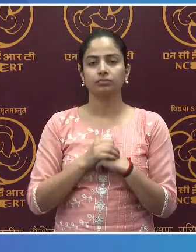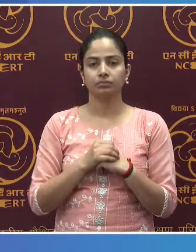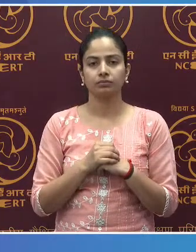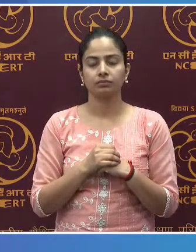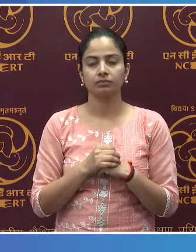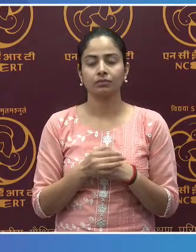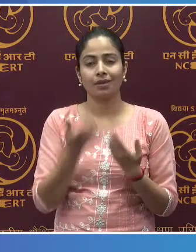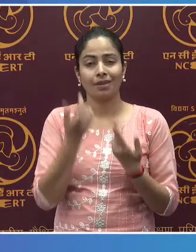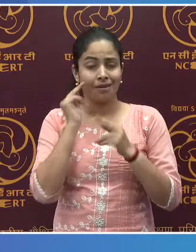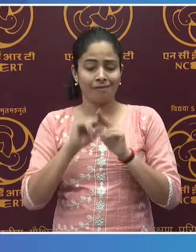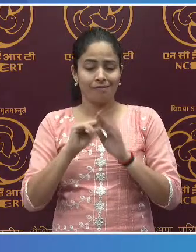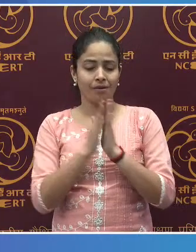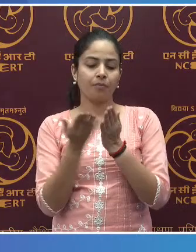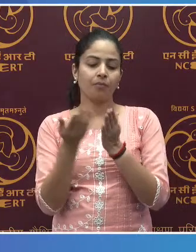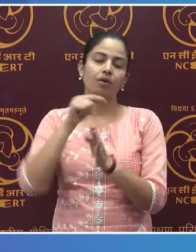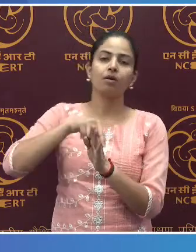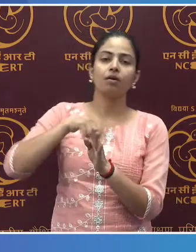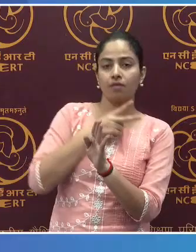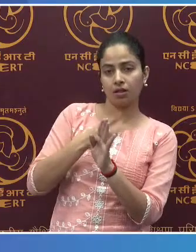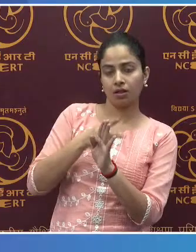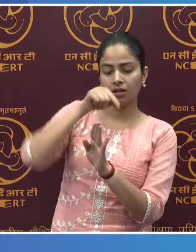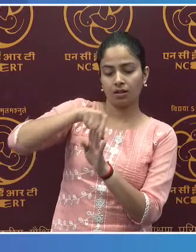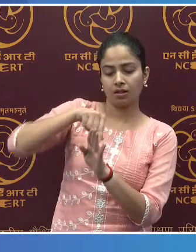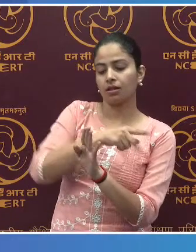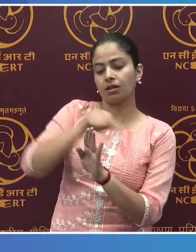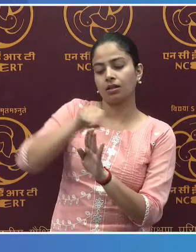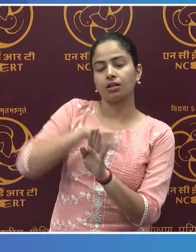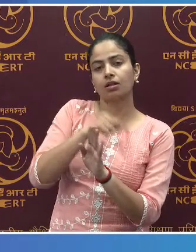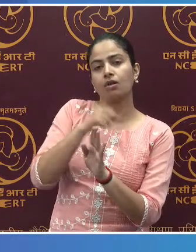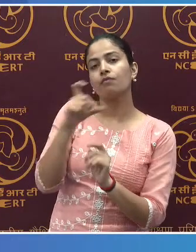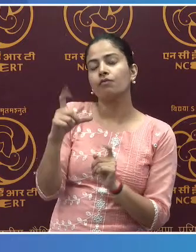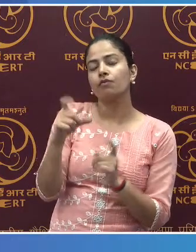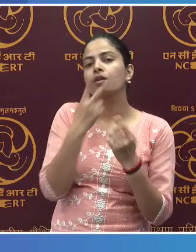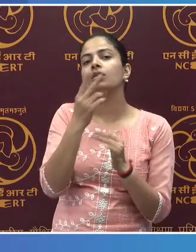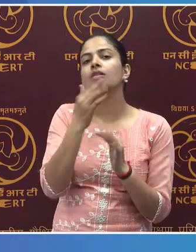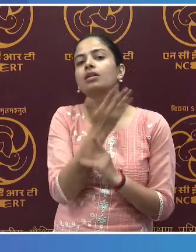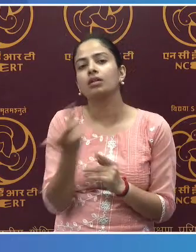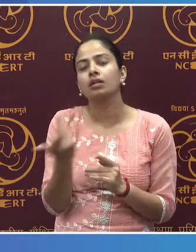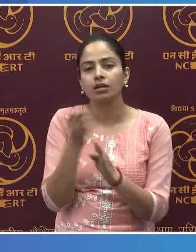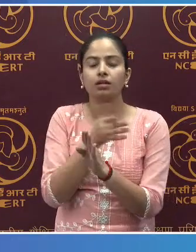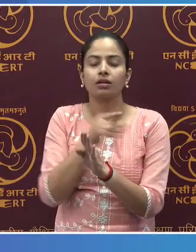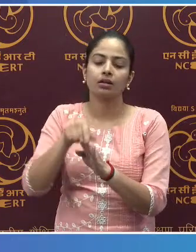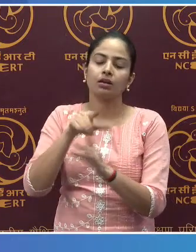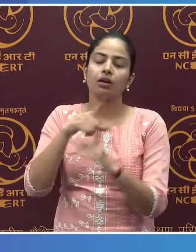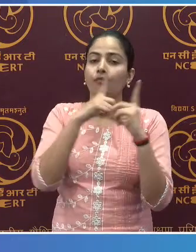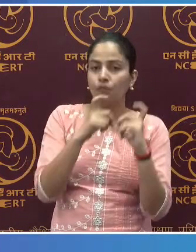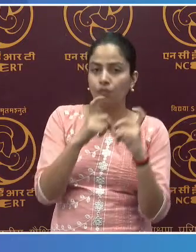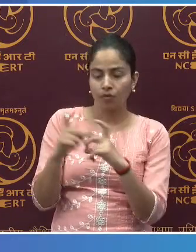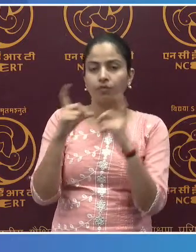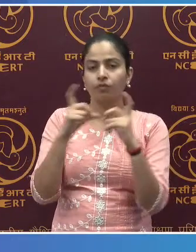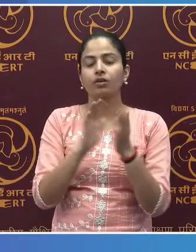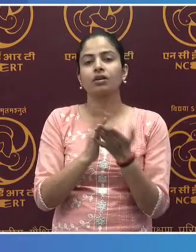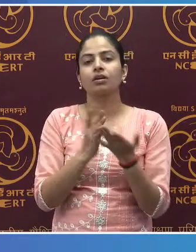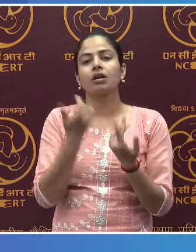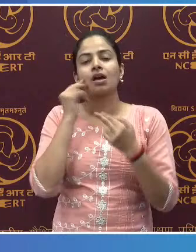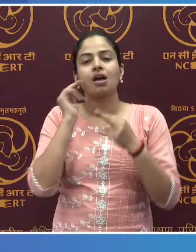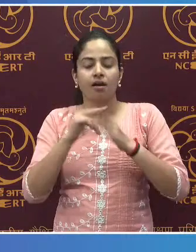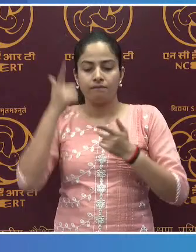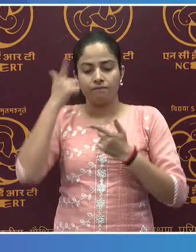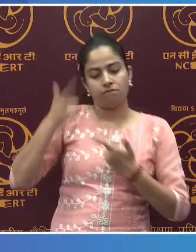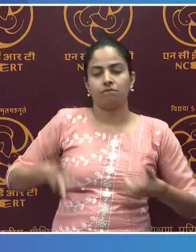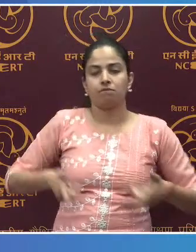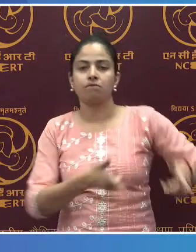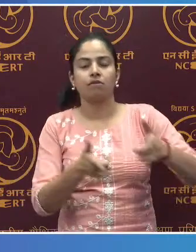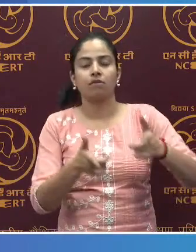and observe the things that are given on the cover, then you can see that the topography is there. It means that a flowing river is there. The